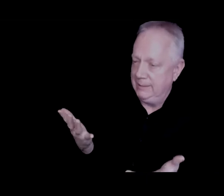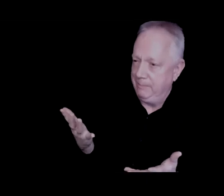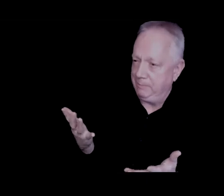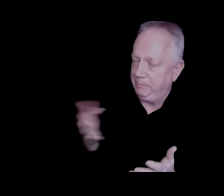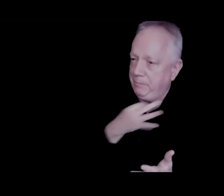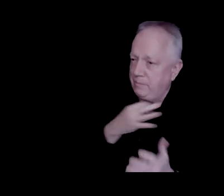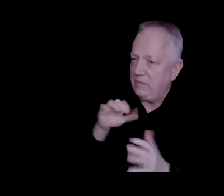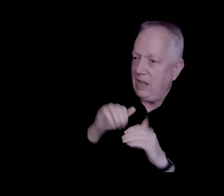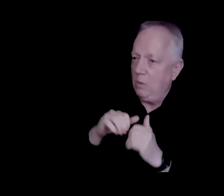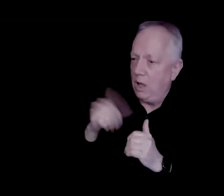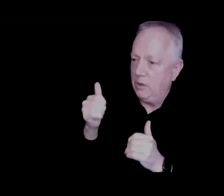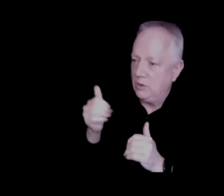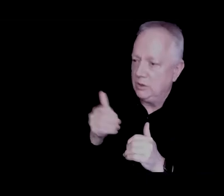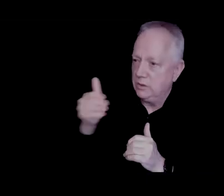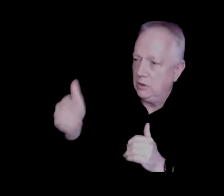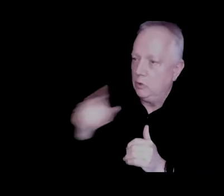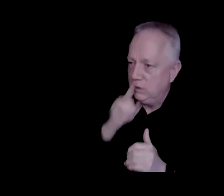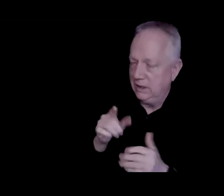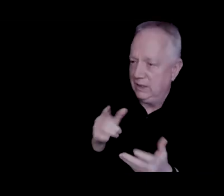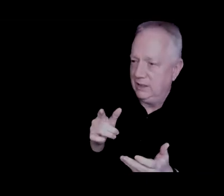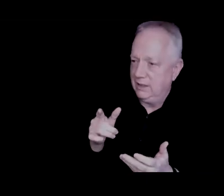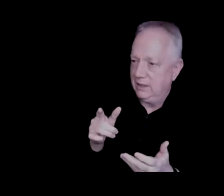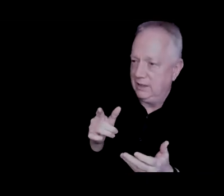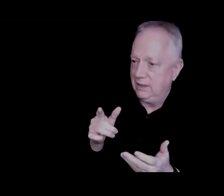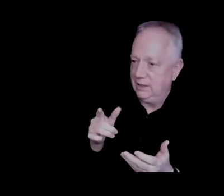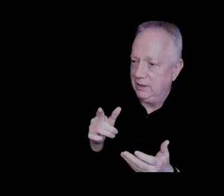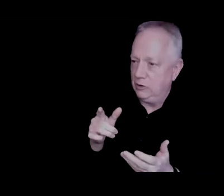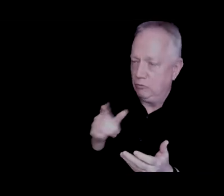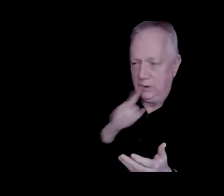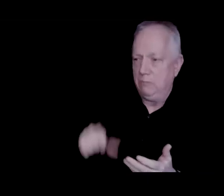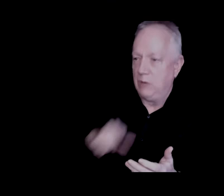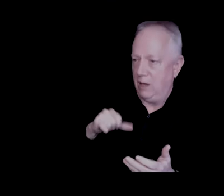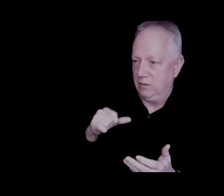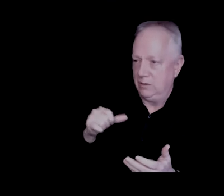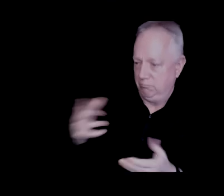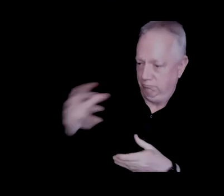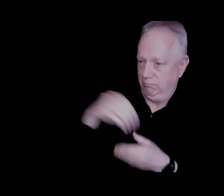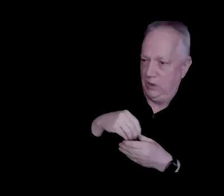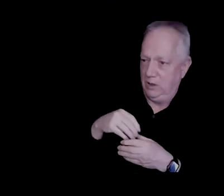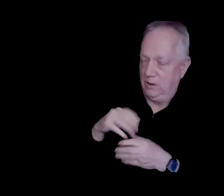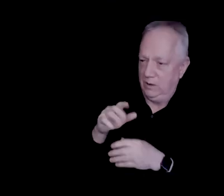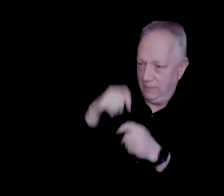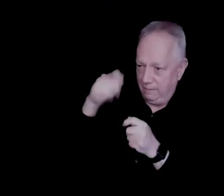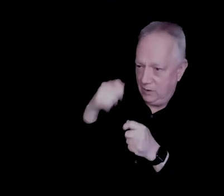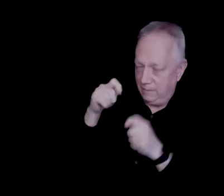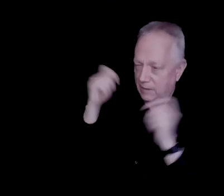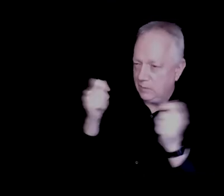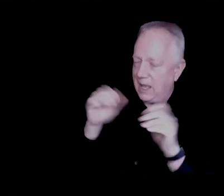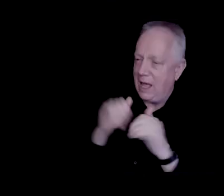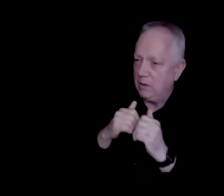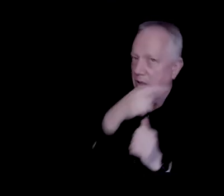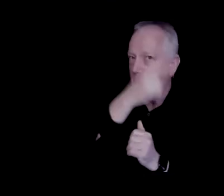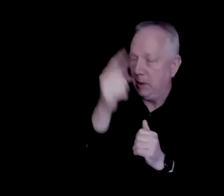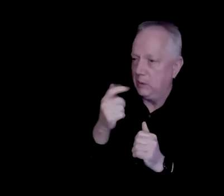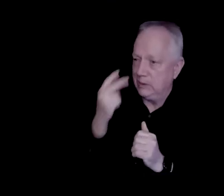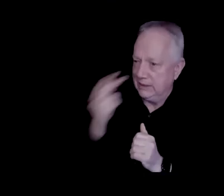will other, we really are very proud to have this in our film festival, but now how can other people